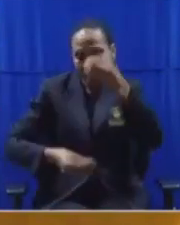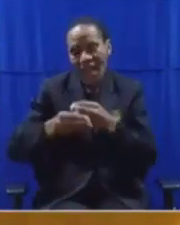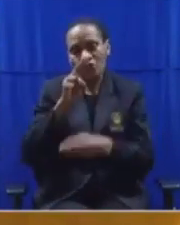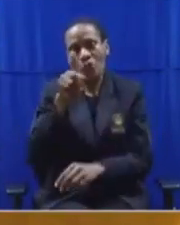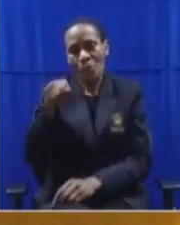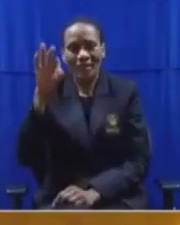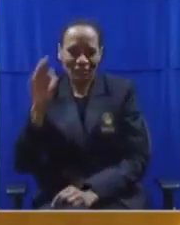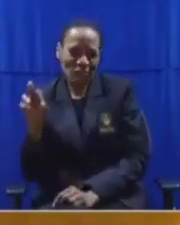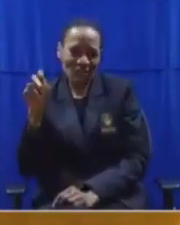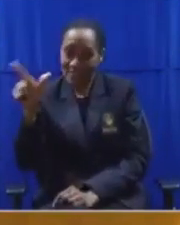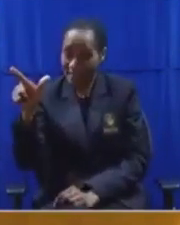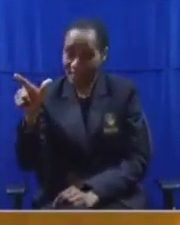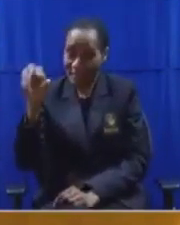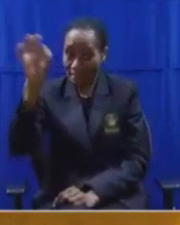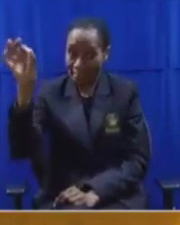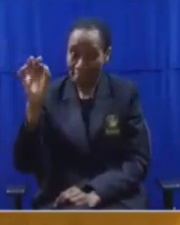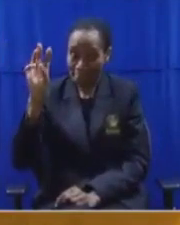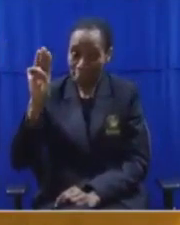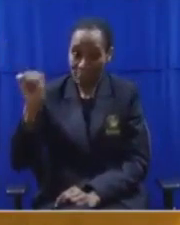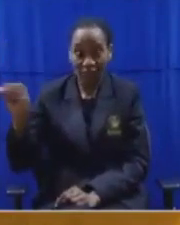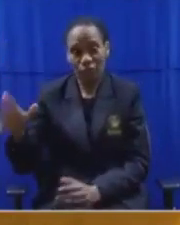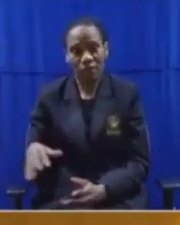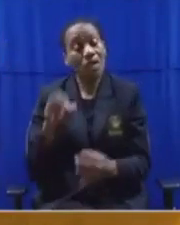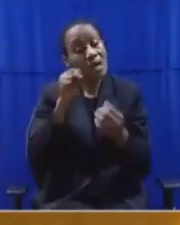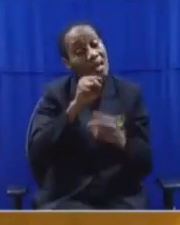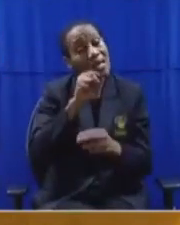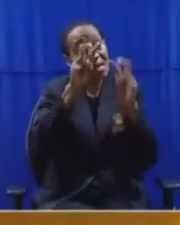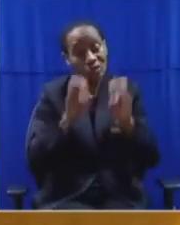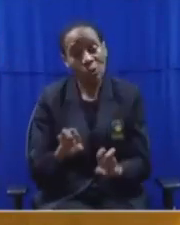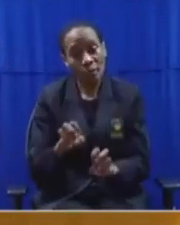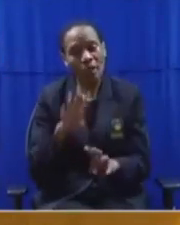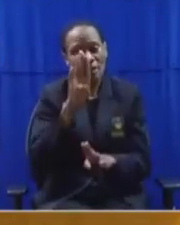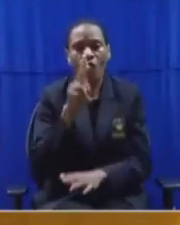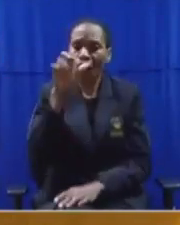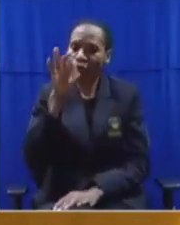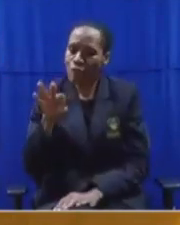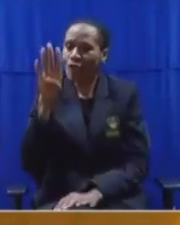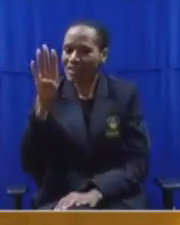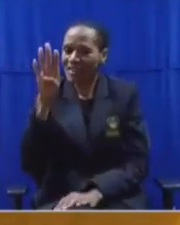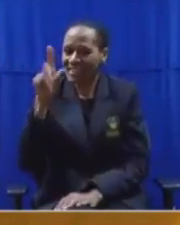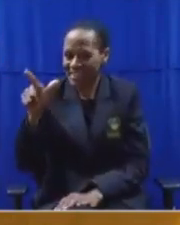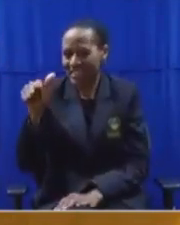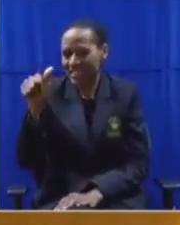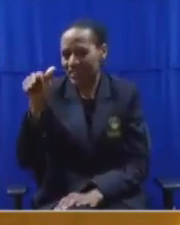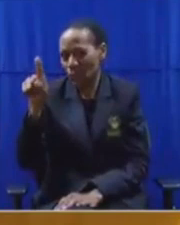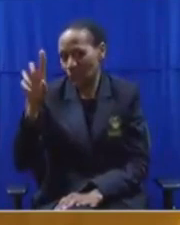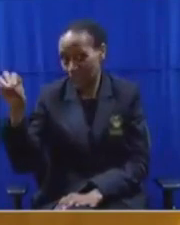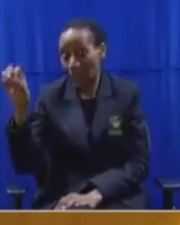billion. And Eskom's debt, 440 billion, 610